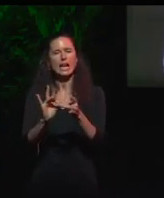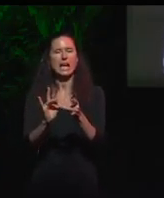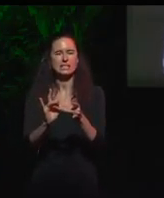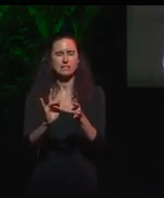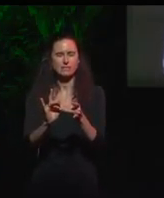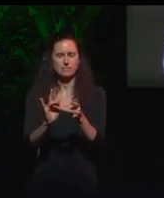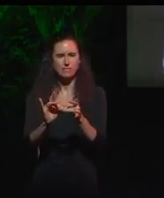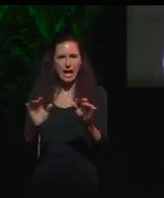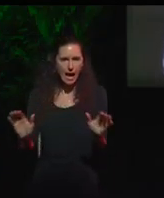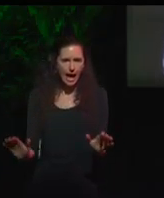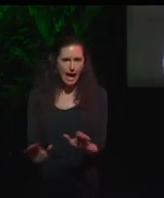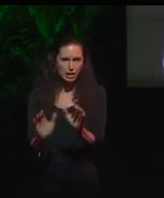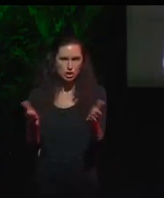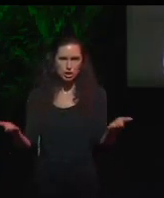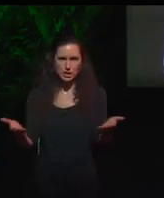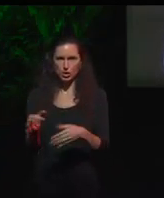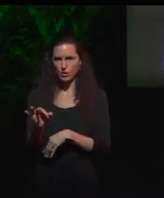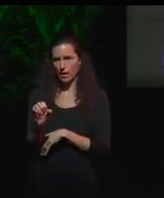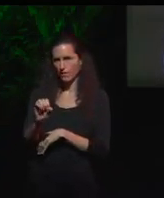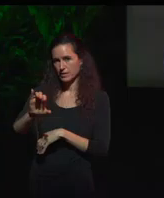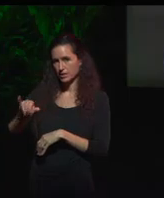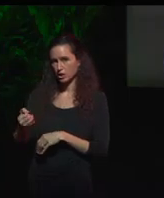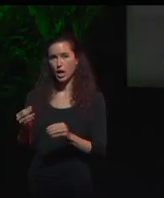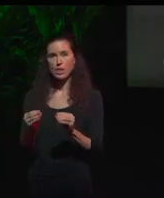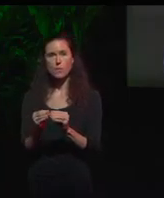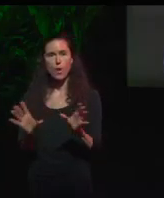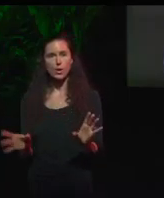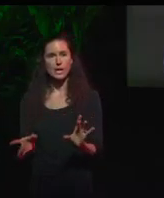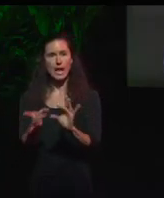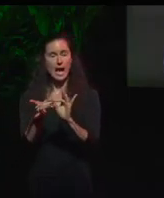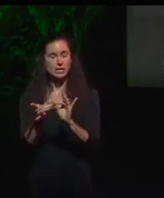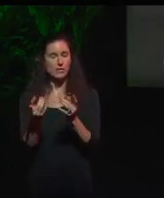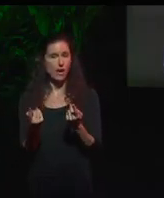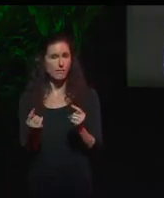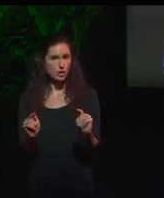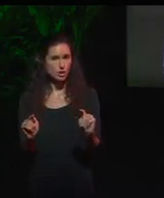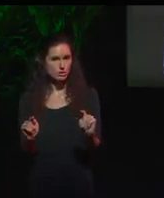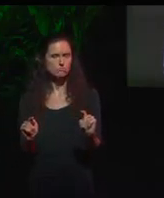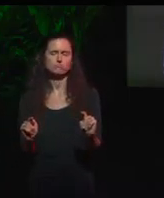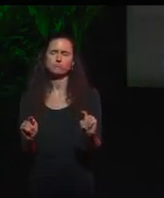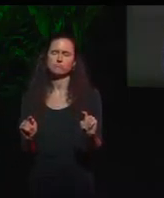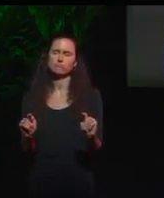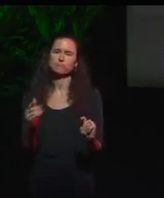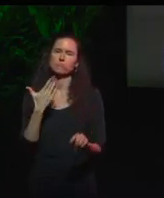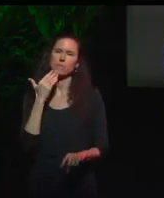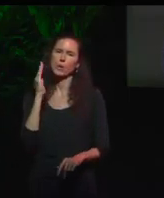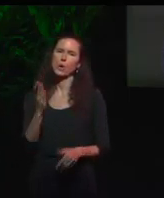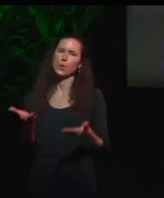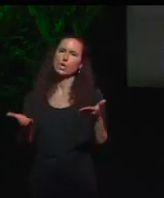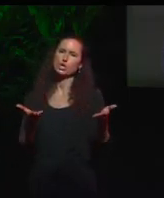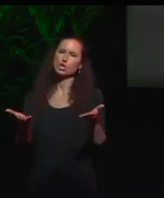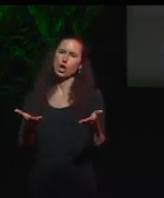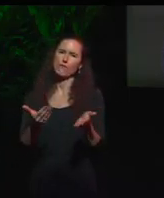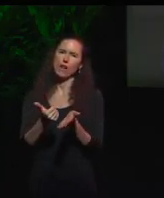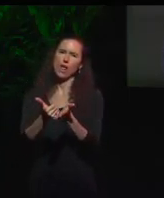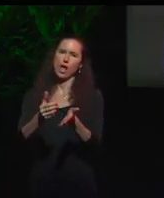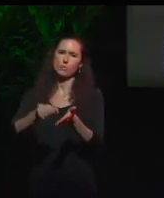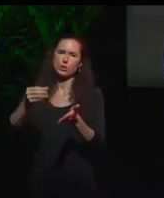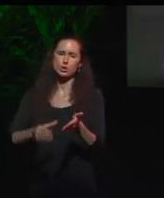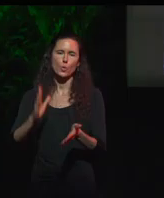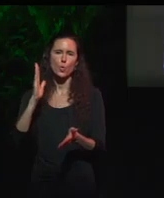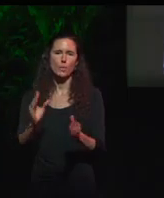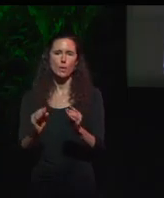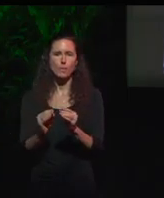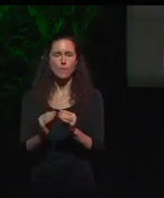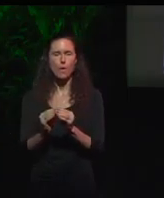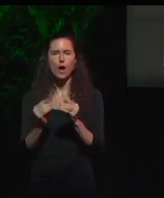And I believe that the more connective we are in our efforts, the better we'll serve our students, and the more effectively we'll interact